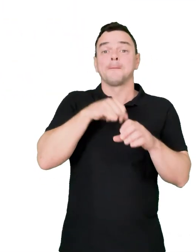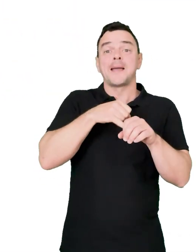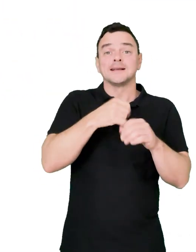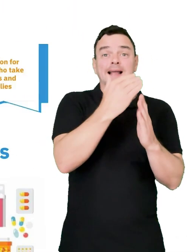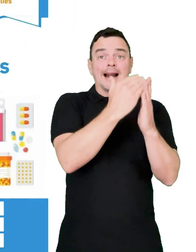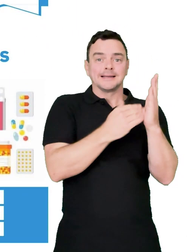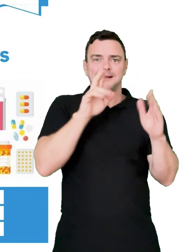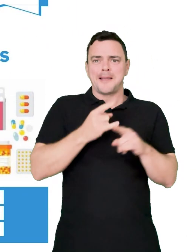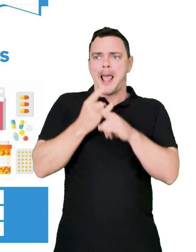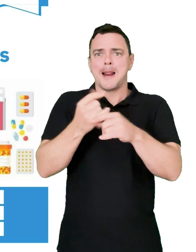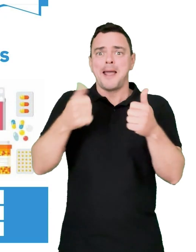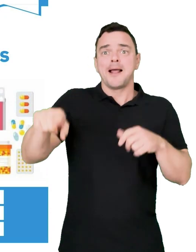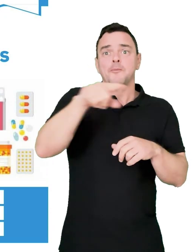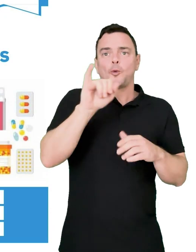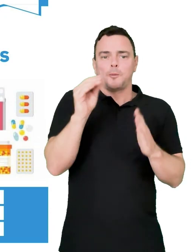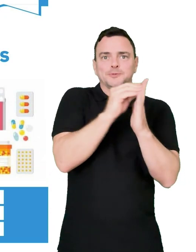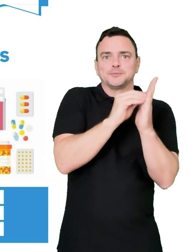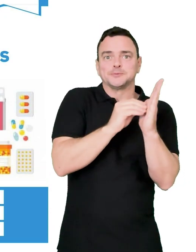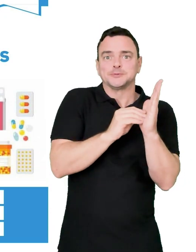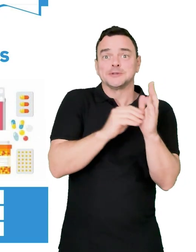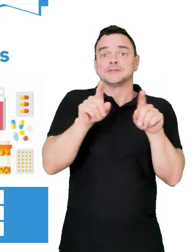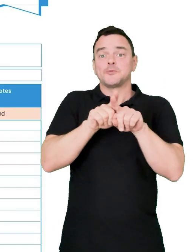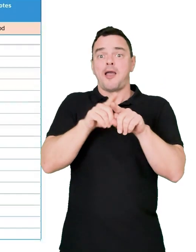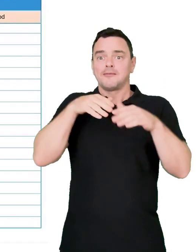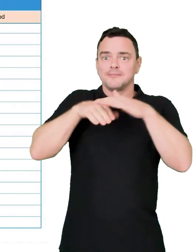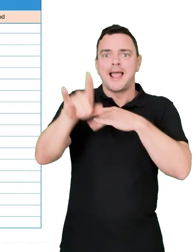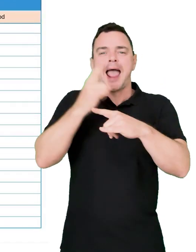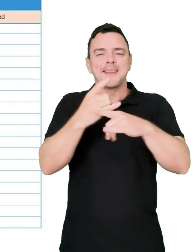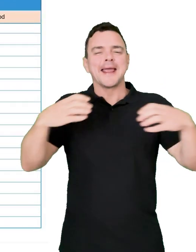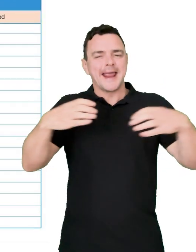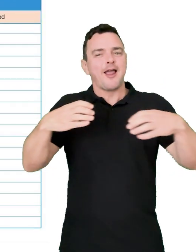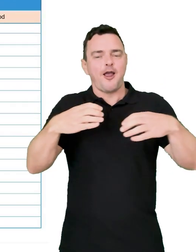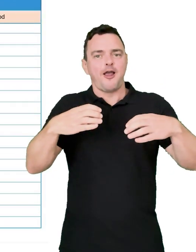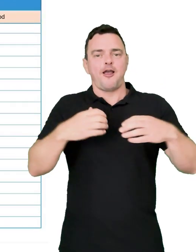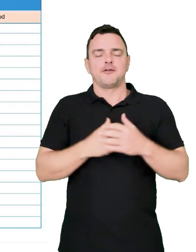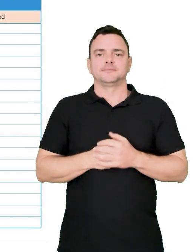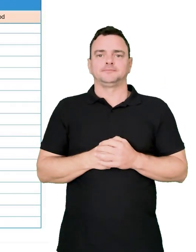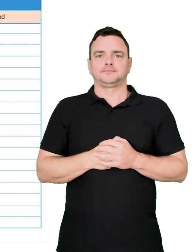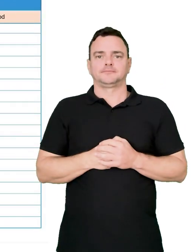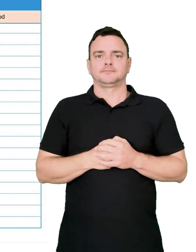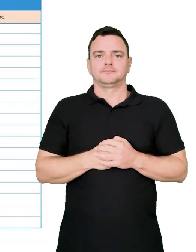A medicines list can help anyone who takes medicines and those involved in their healthcare.